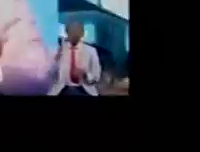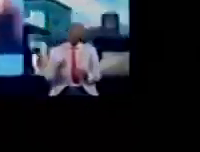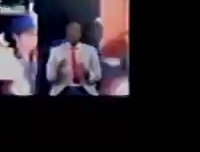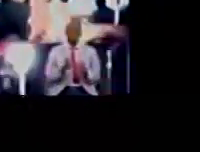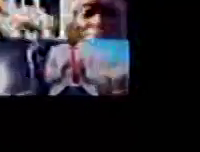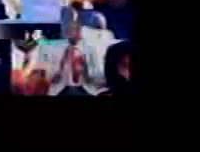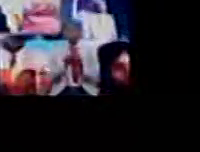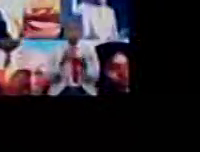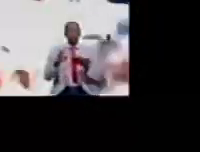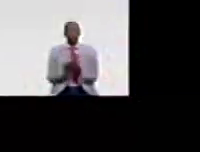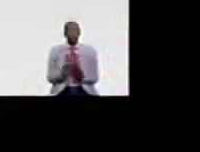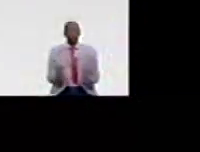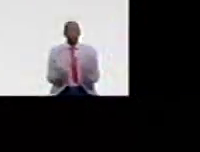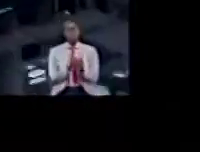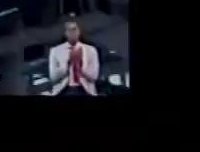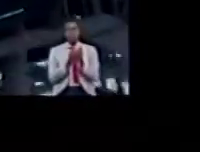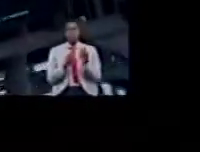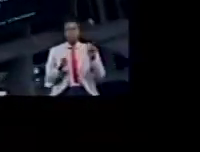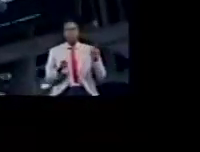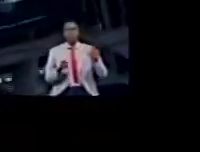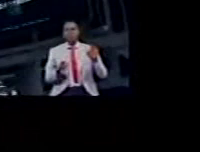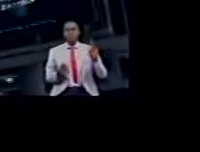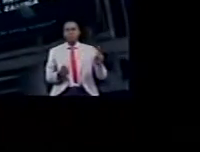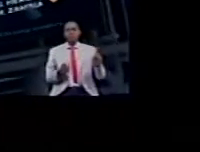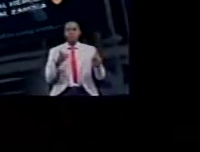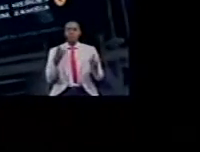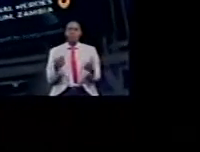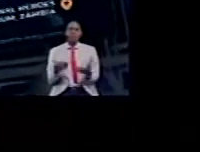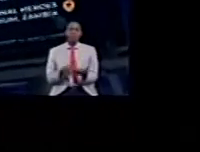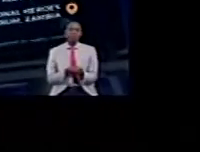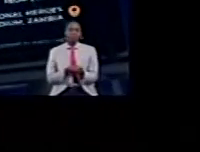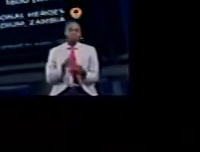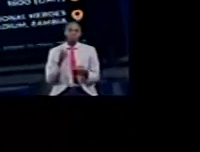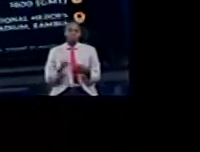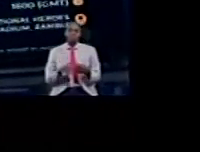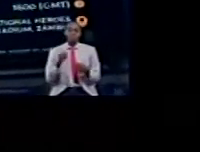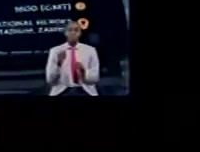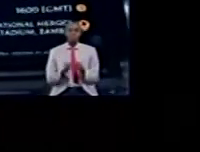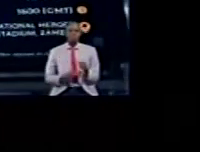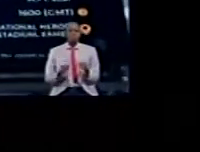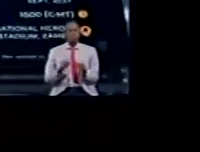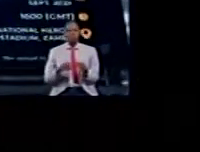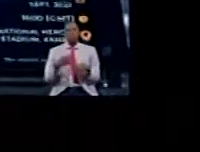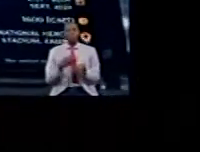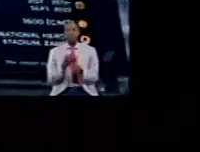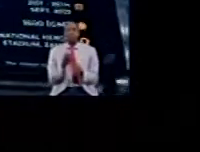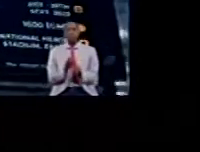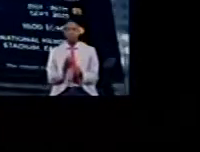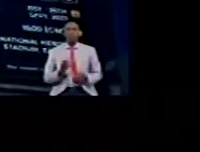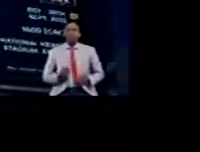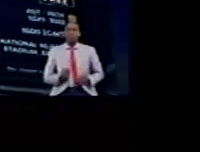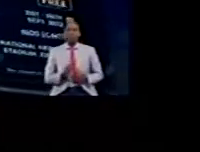encounter. GCK, the gospel to every creature.